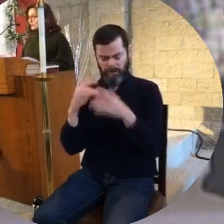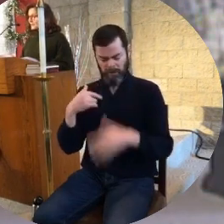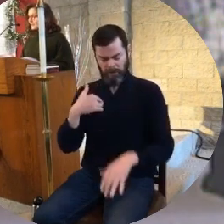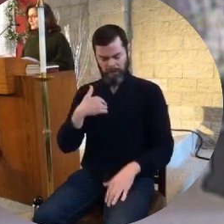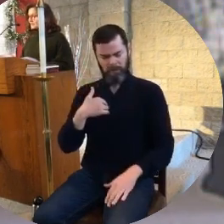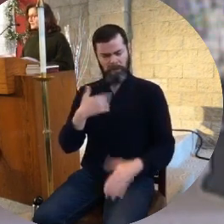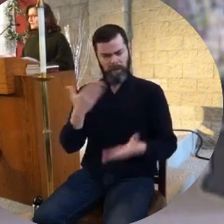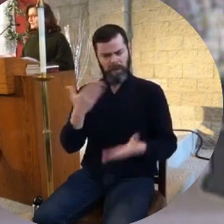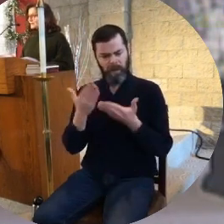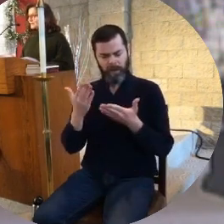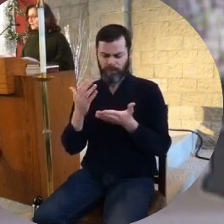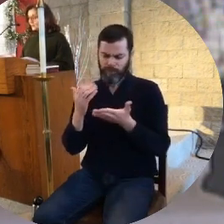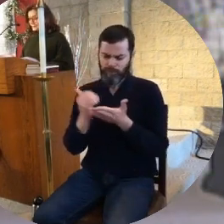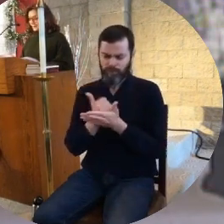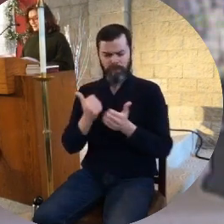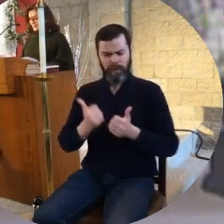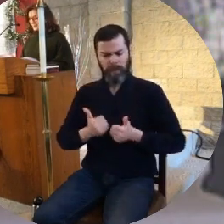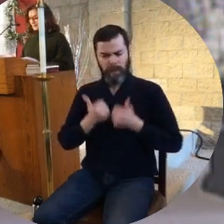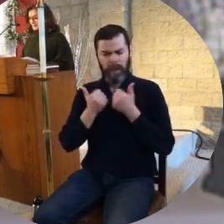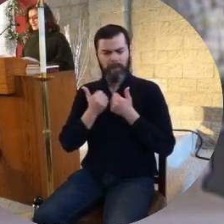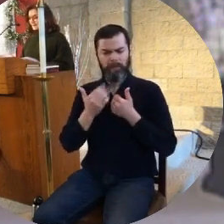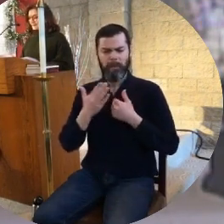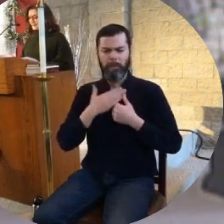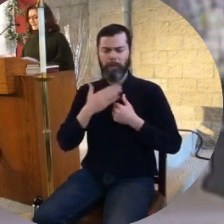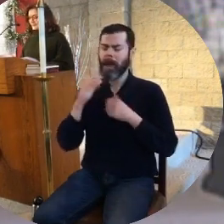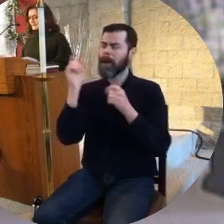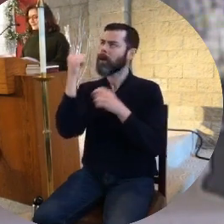choose my thoughts accordingly.